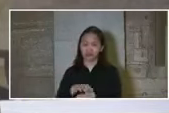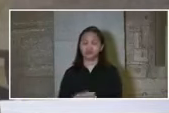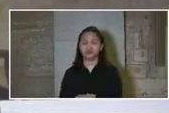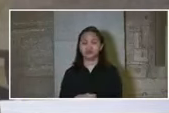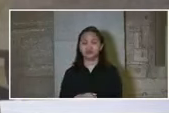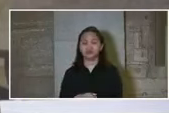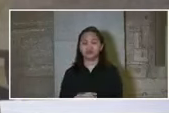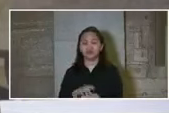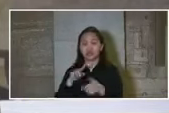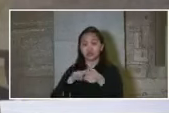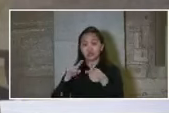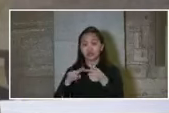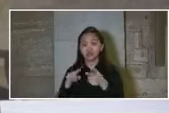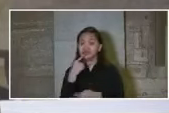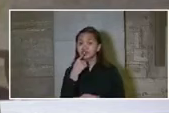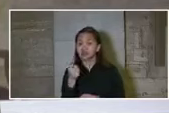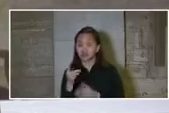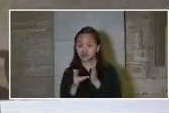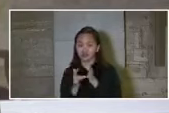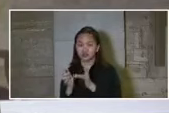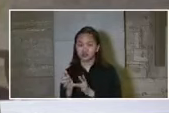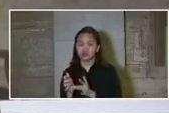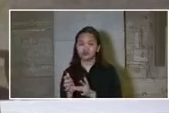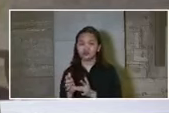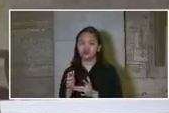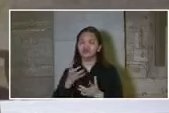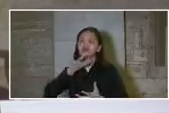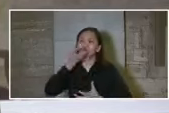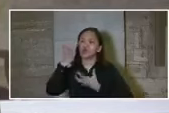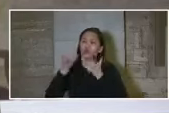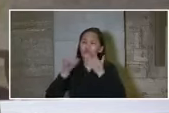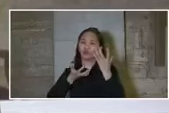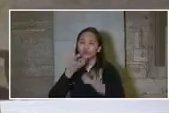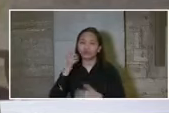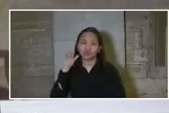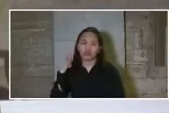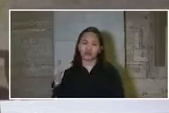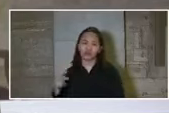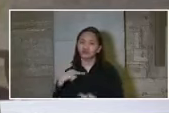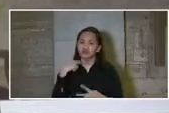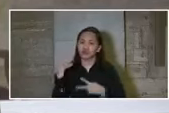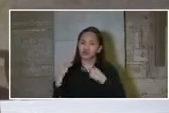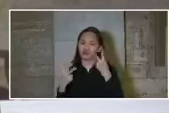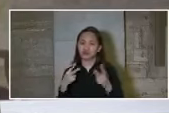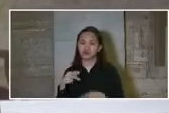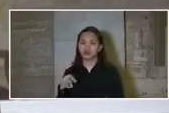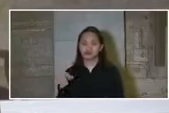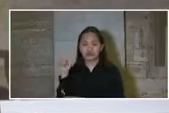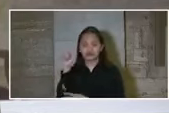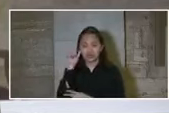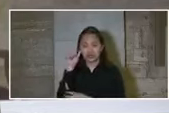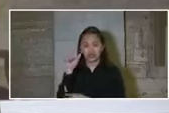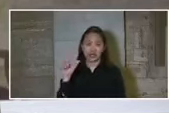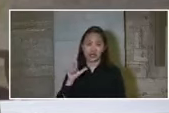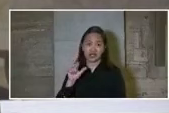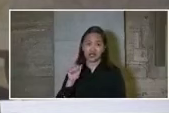And when he had said this, he cried out in a loud voice, "Lazarus, come